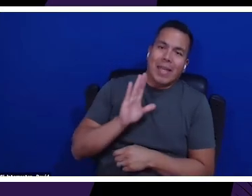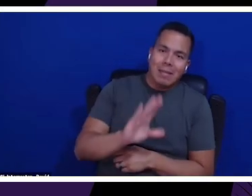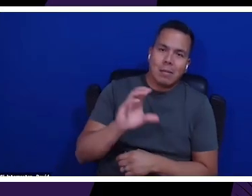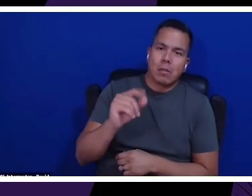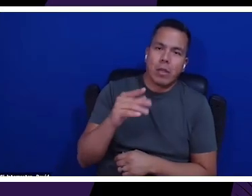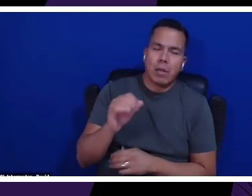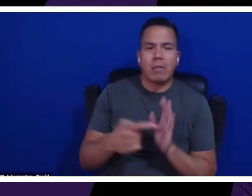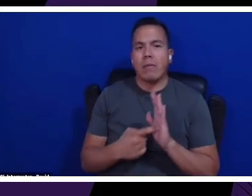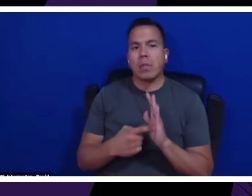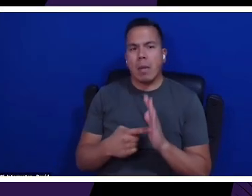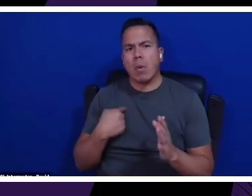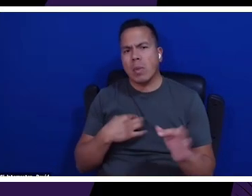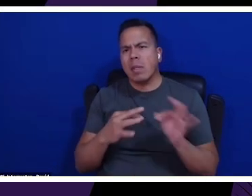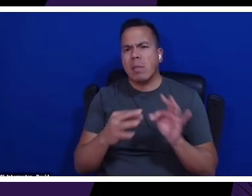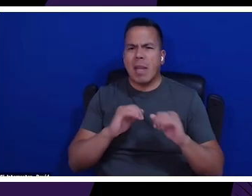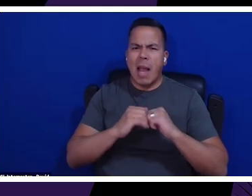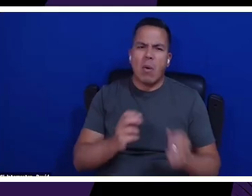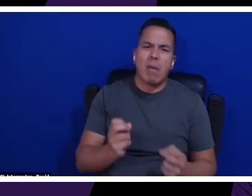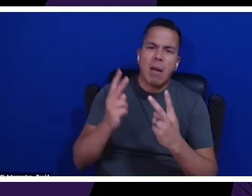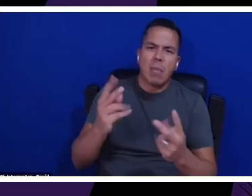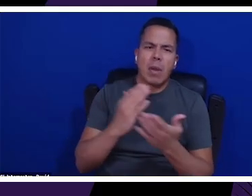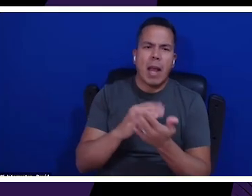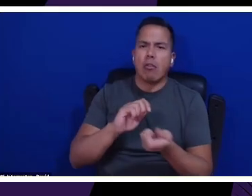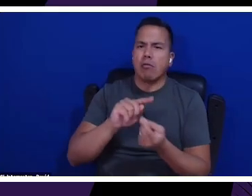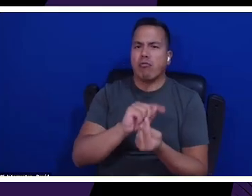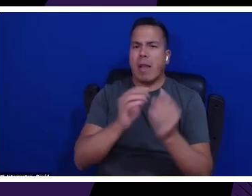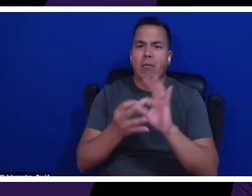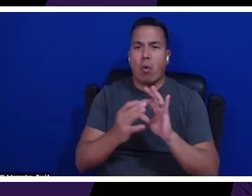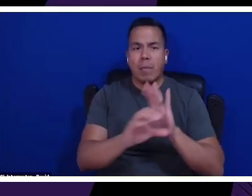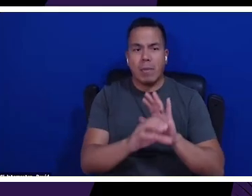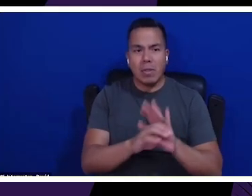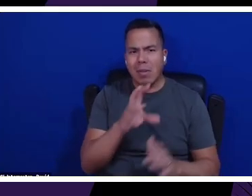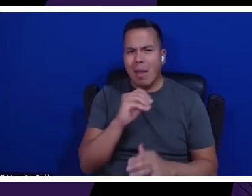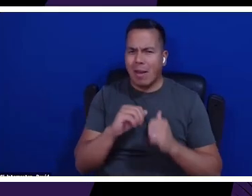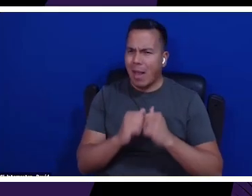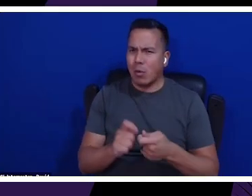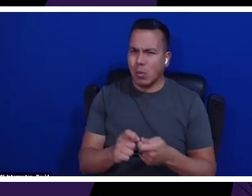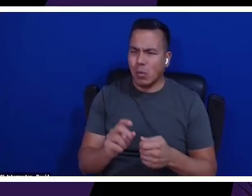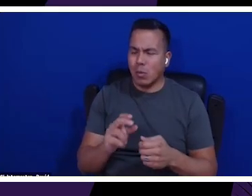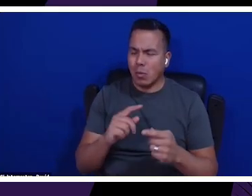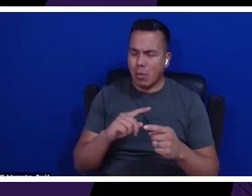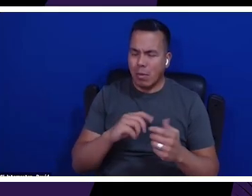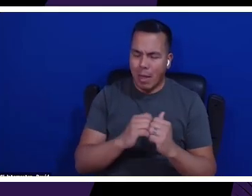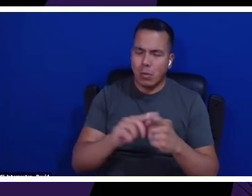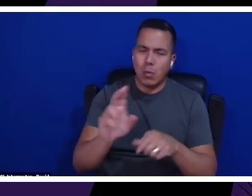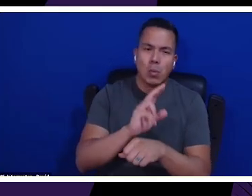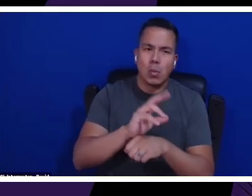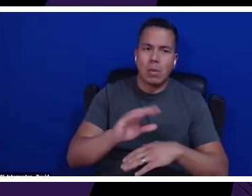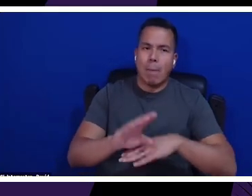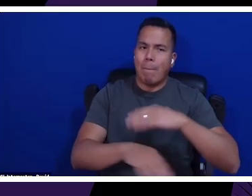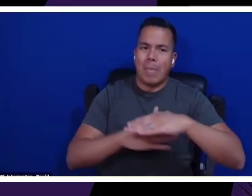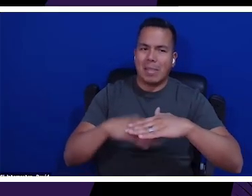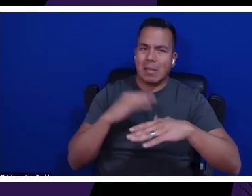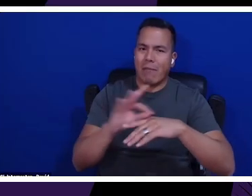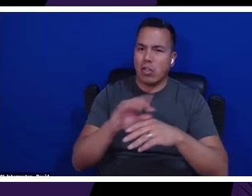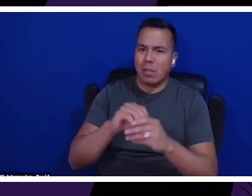how he would go about uploading and transforming images, as well as how to use basic functions in P5. Our goal was